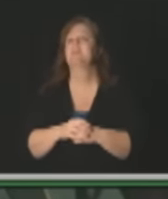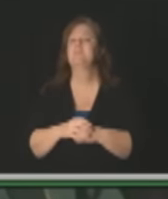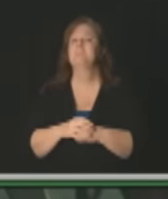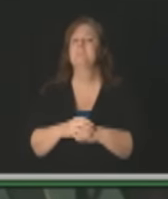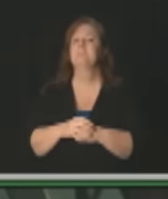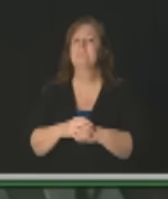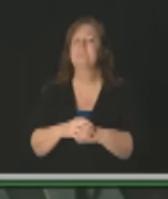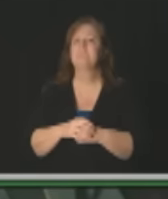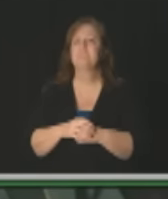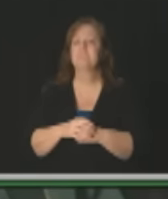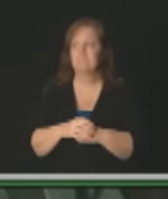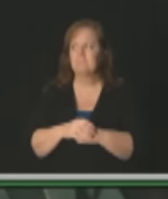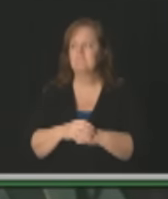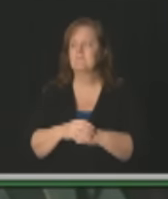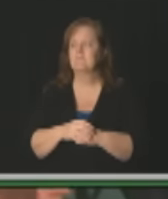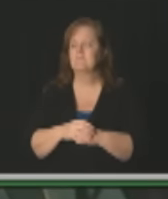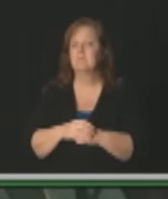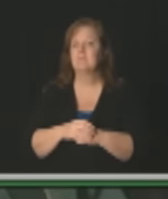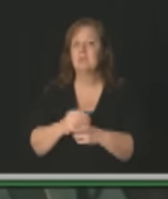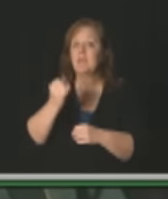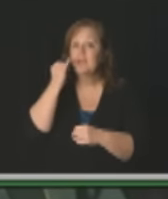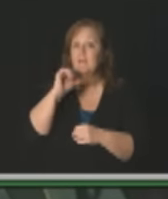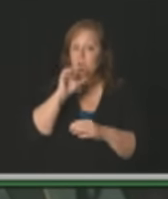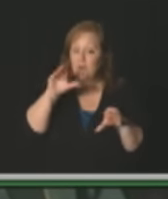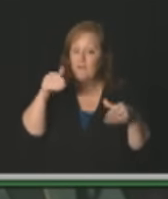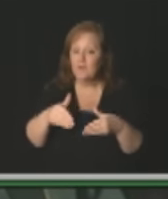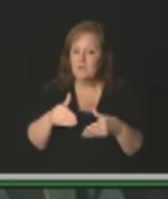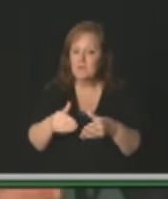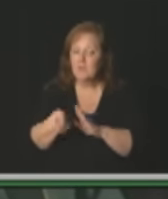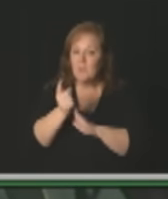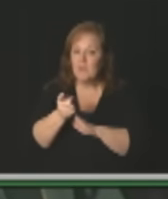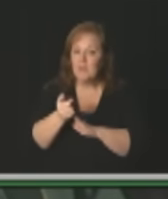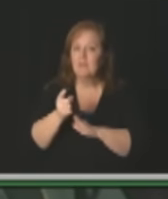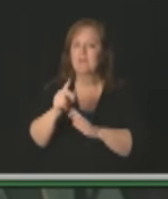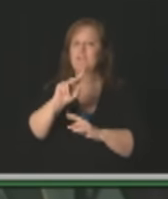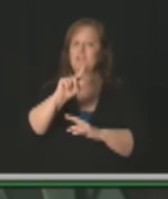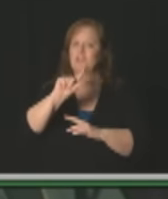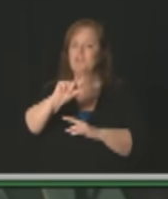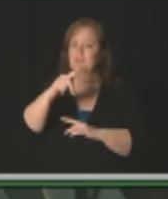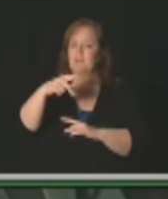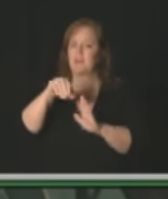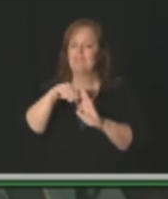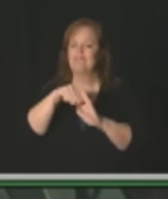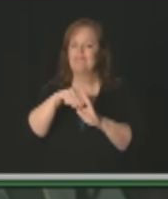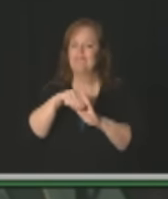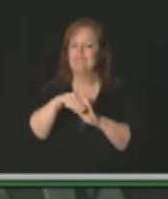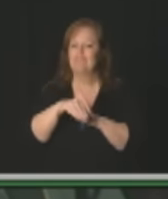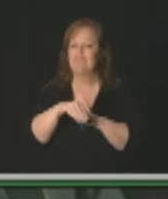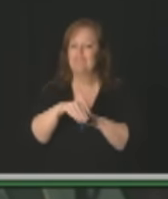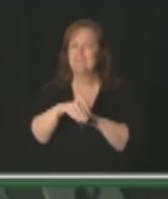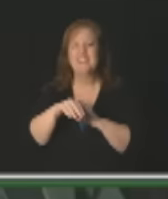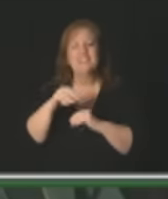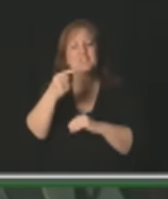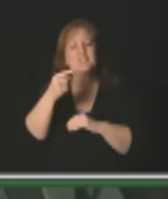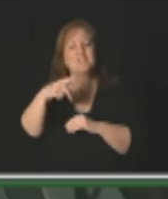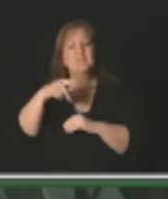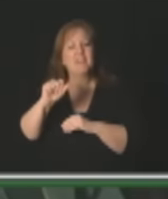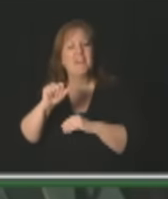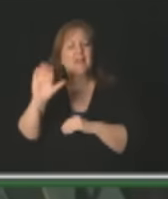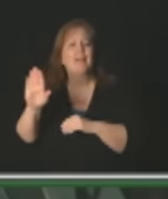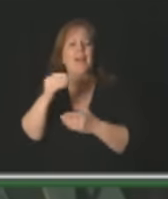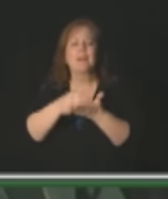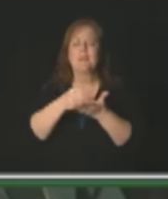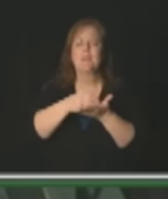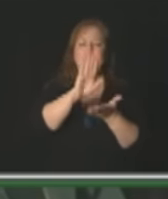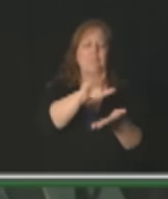focused, even for 1 second, your GPA will let you know. It starts to act like your bank account right around